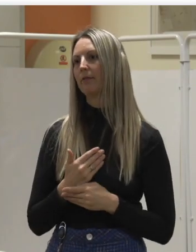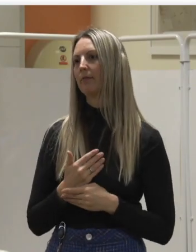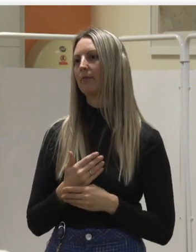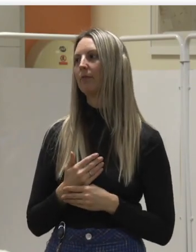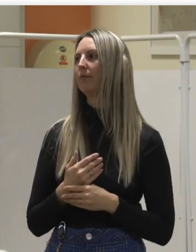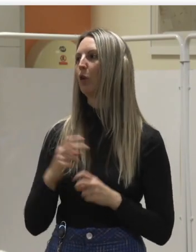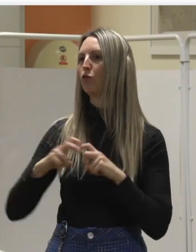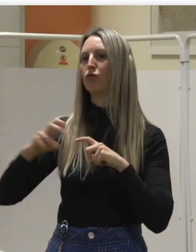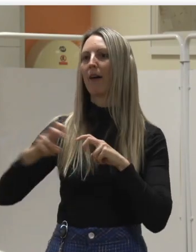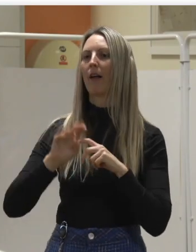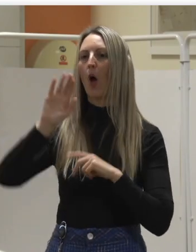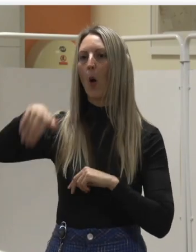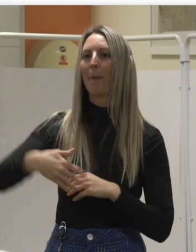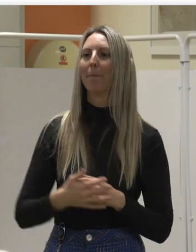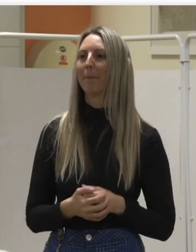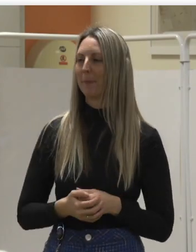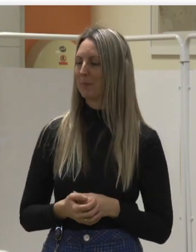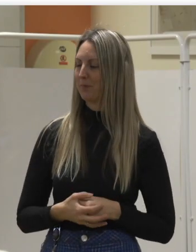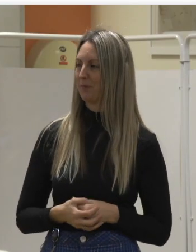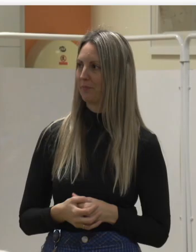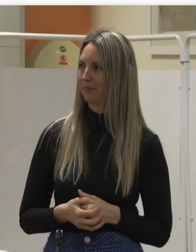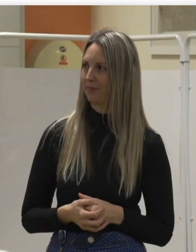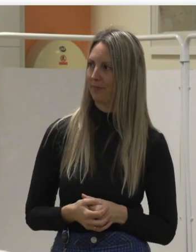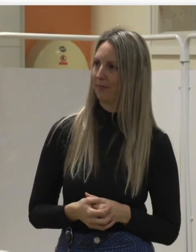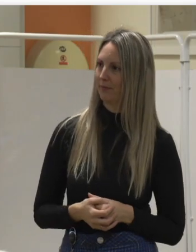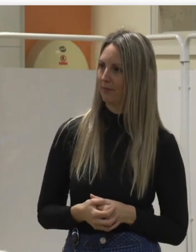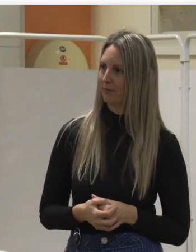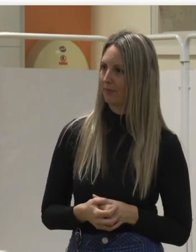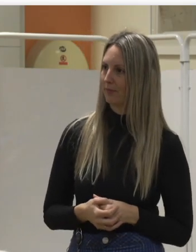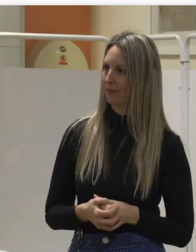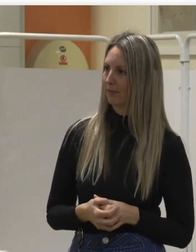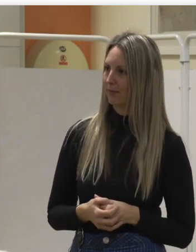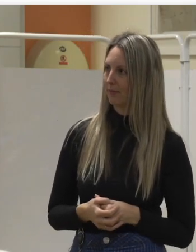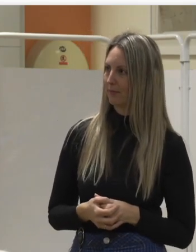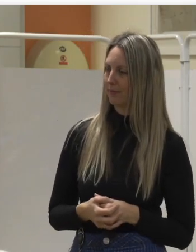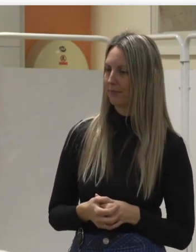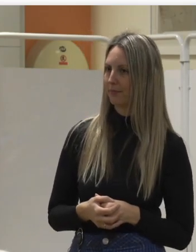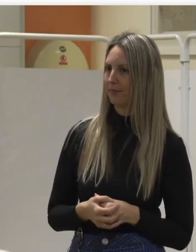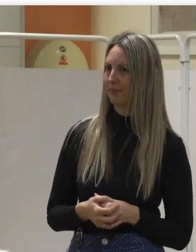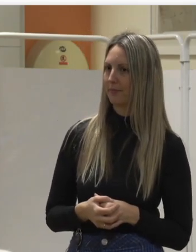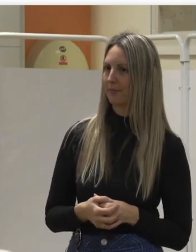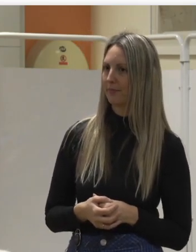park 5, just press the buzzer, say you've been for one of the talks, and they should let you out. There'll be no charge.